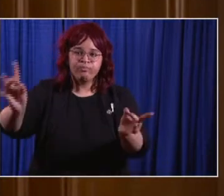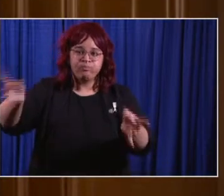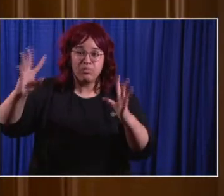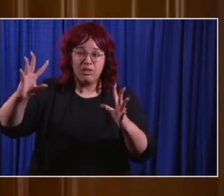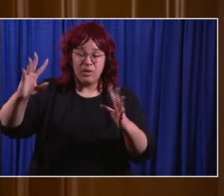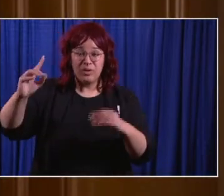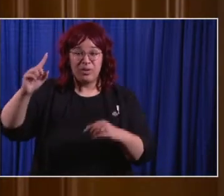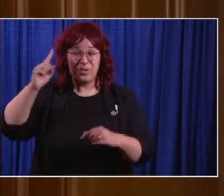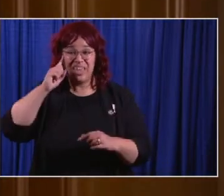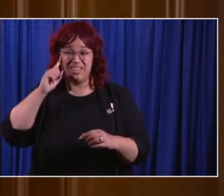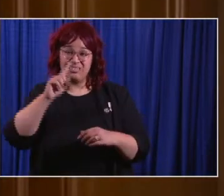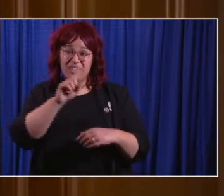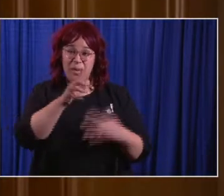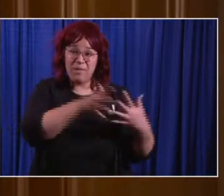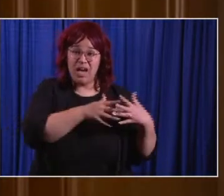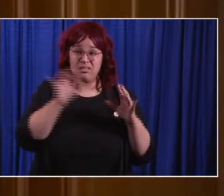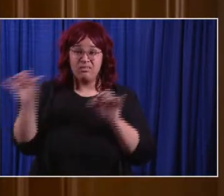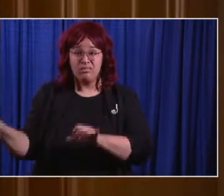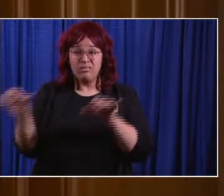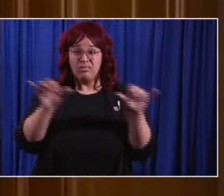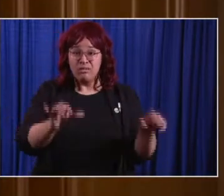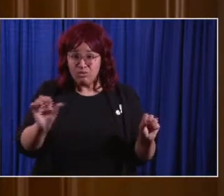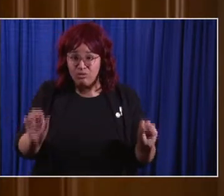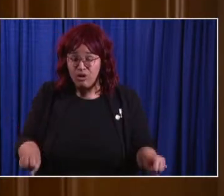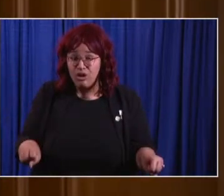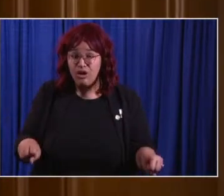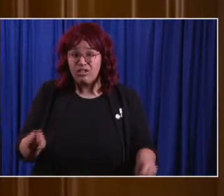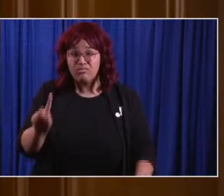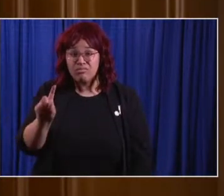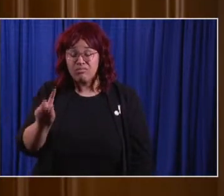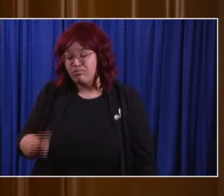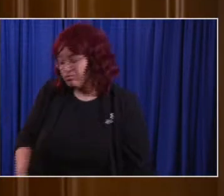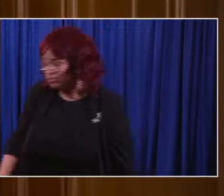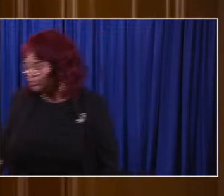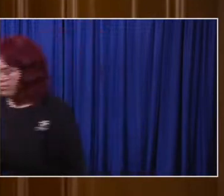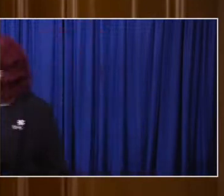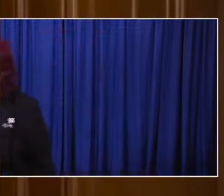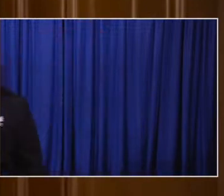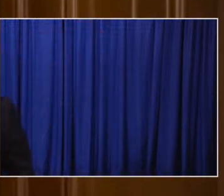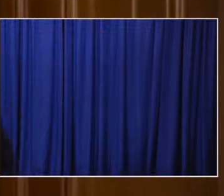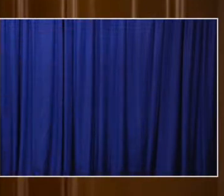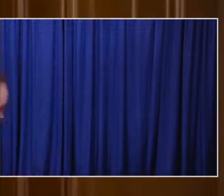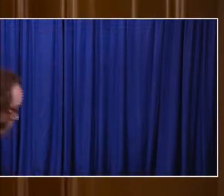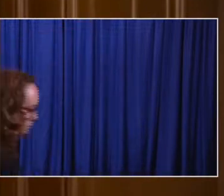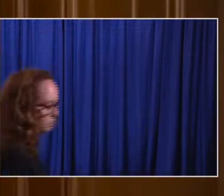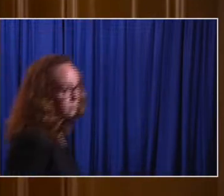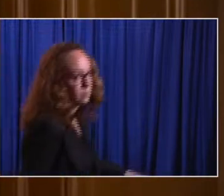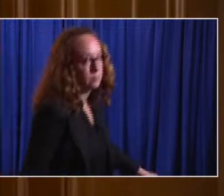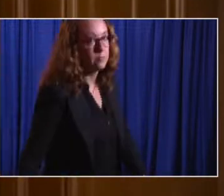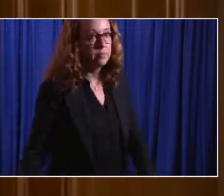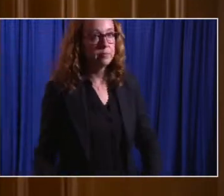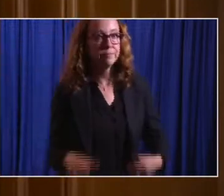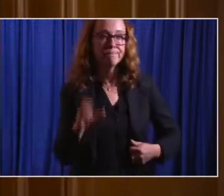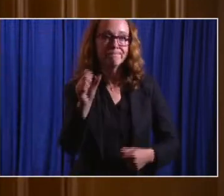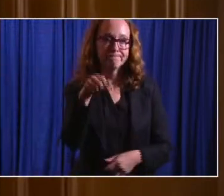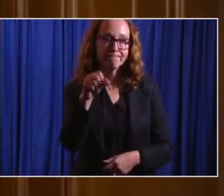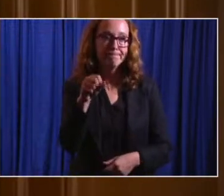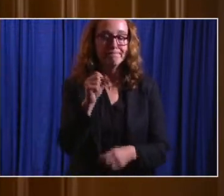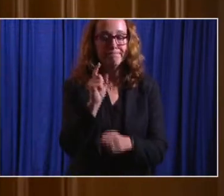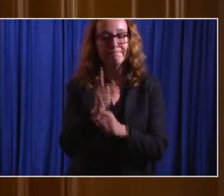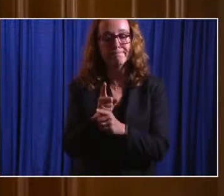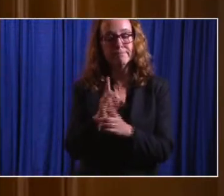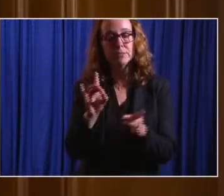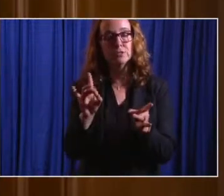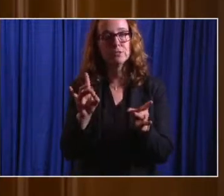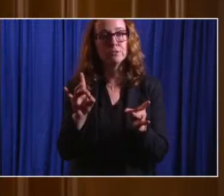Well, it's a horrible, it's just horrible. And we've seen scenes before. At